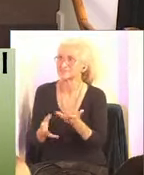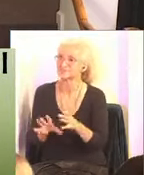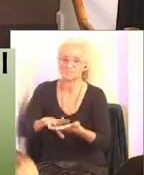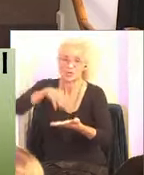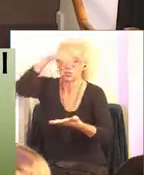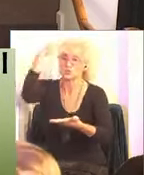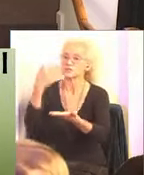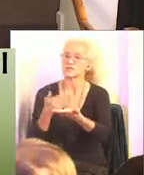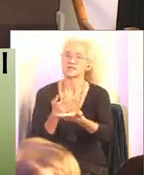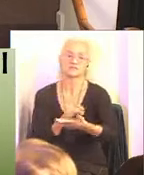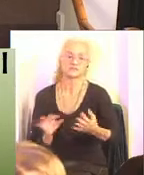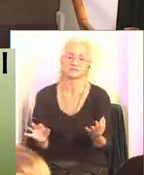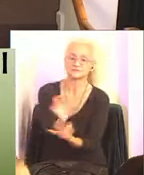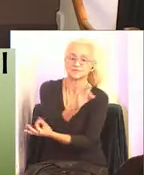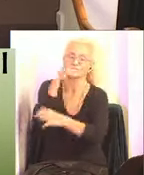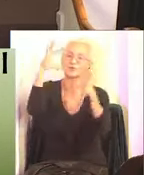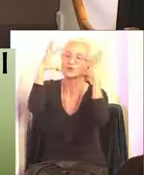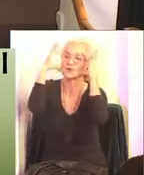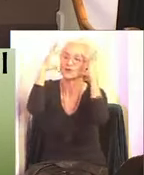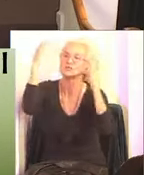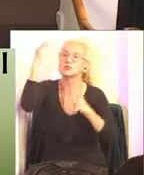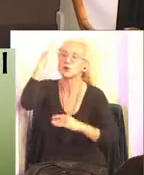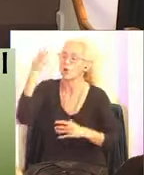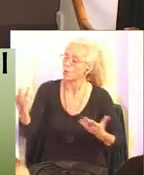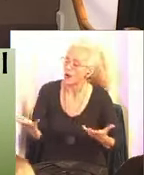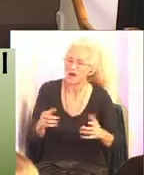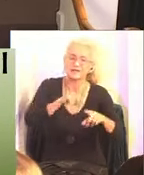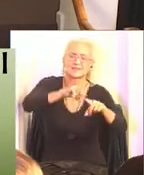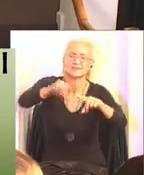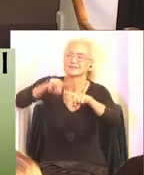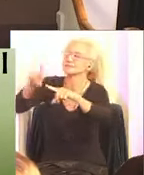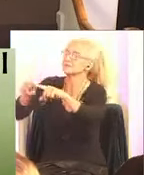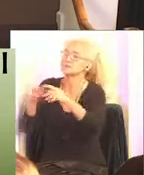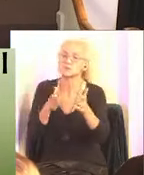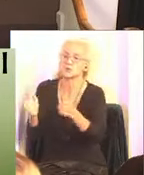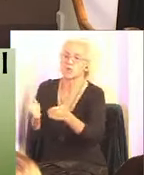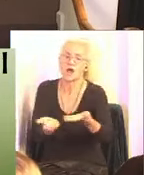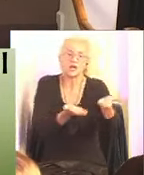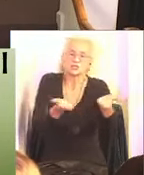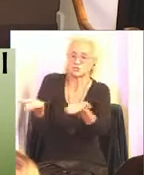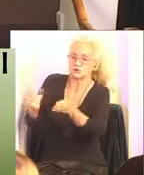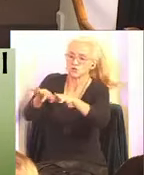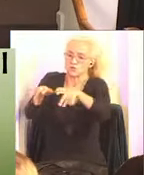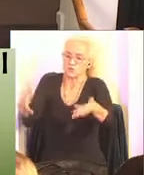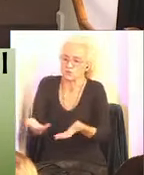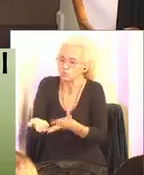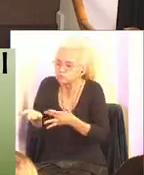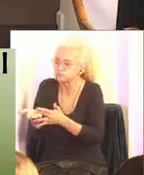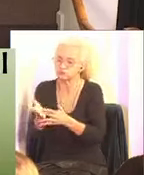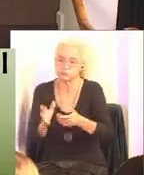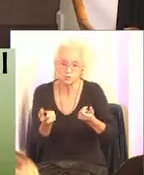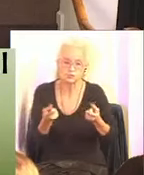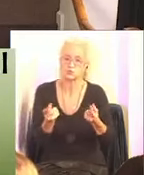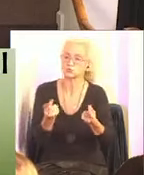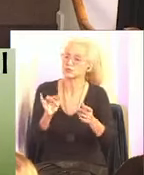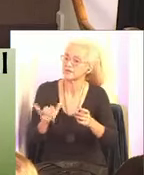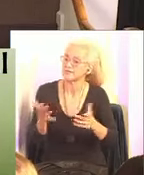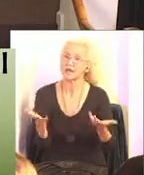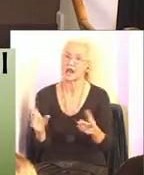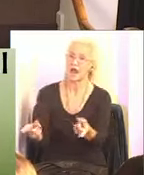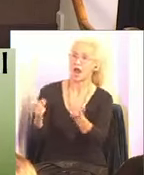Learning the lessons of spiritual awareness is to know the many ways we can serve in the world. And in doing so, the gifts